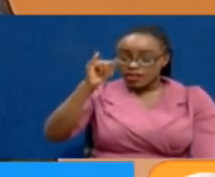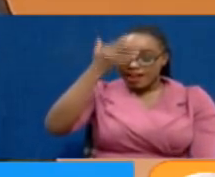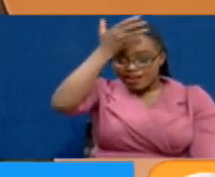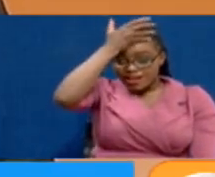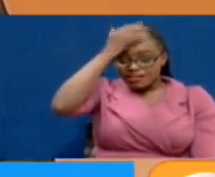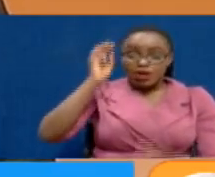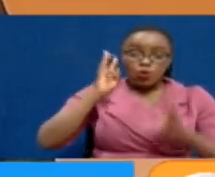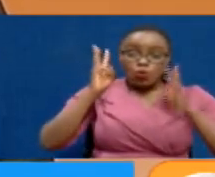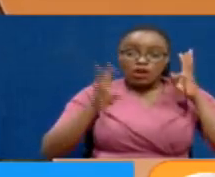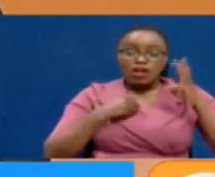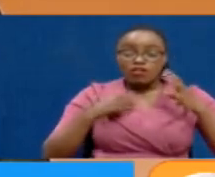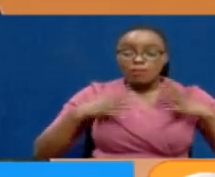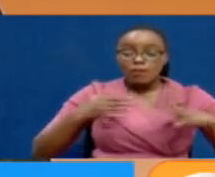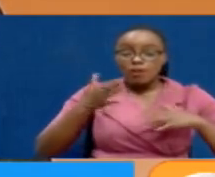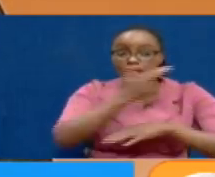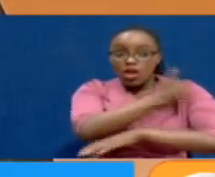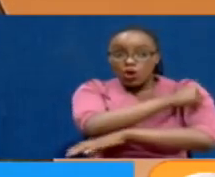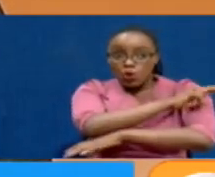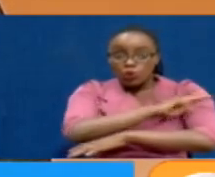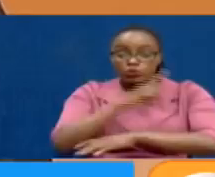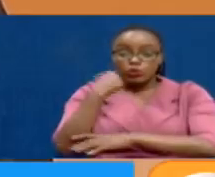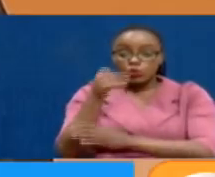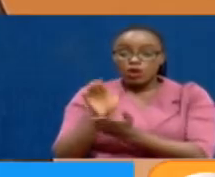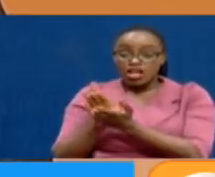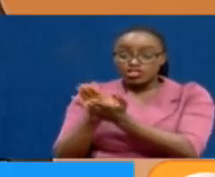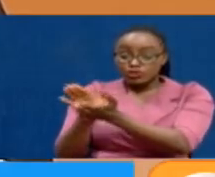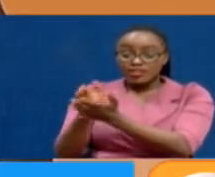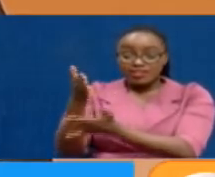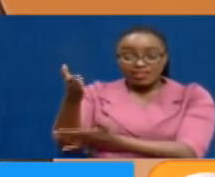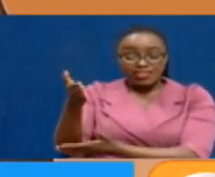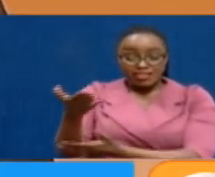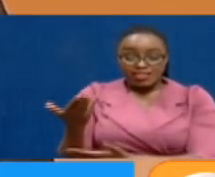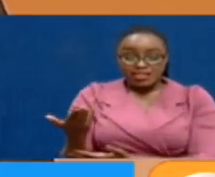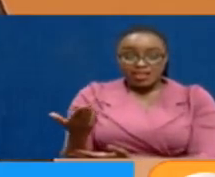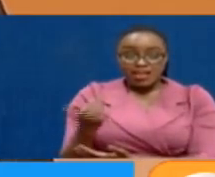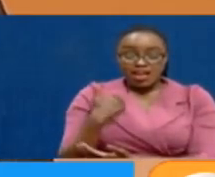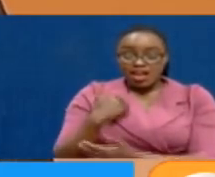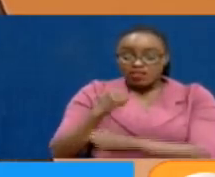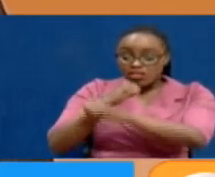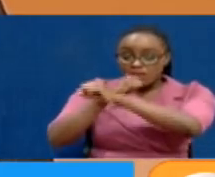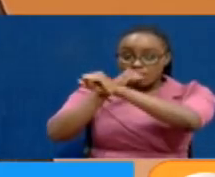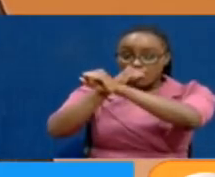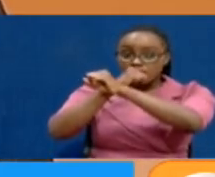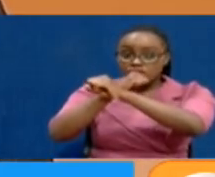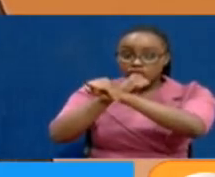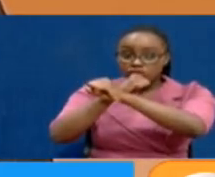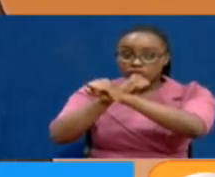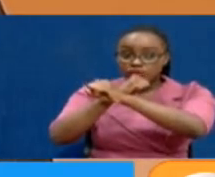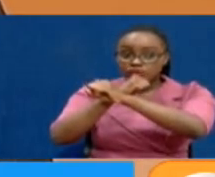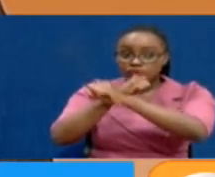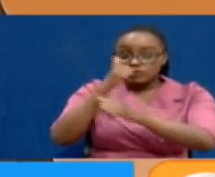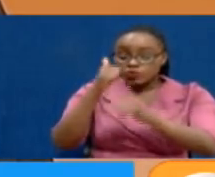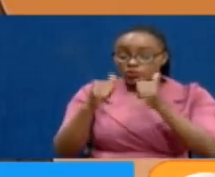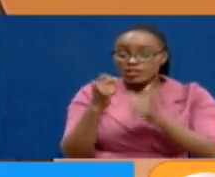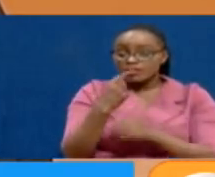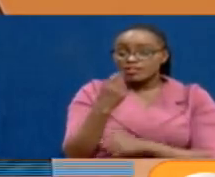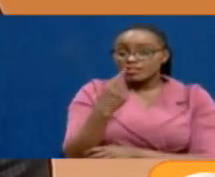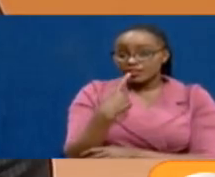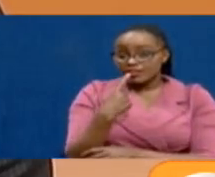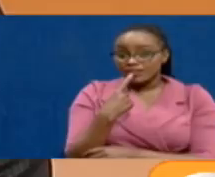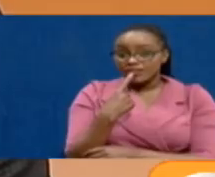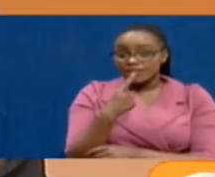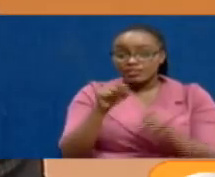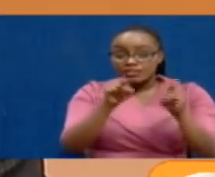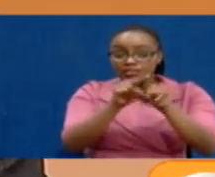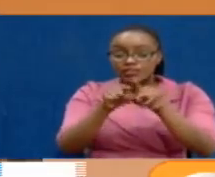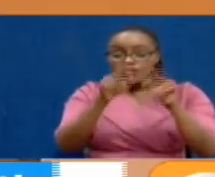There are people in that hospital who are being isolated. They have 3 patients who are already being treated. And